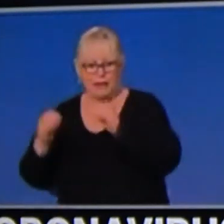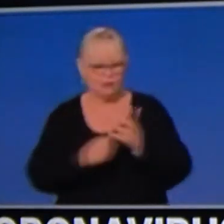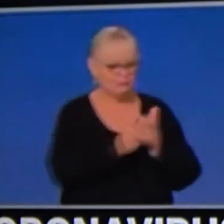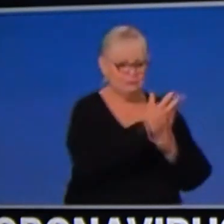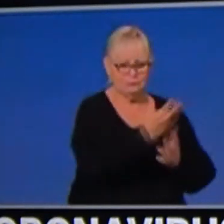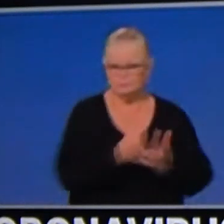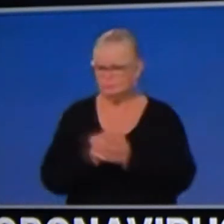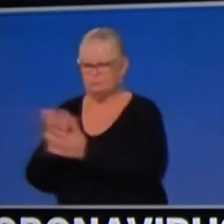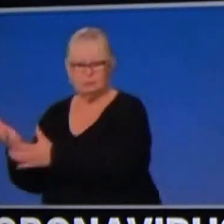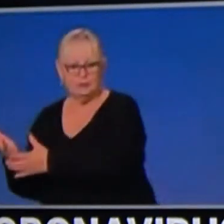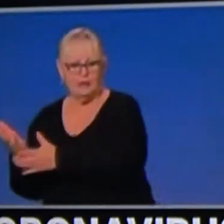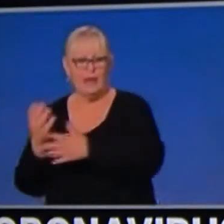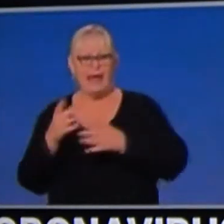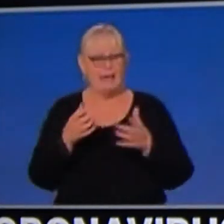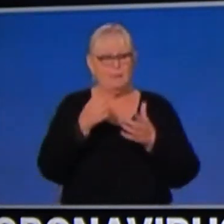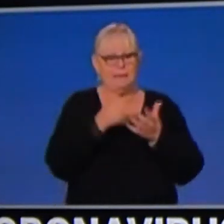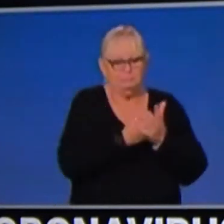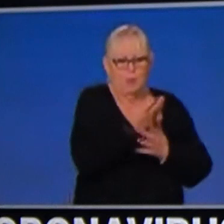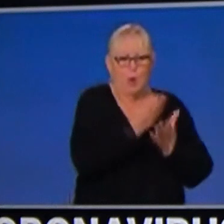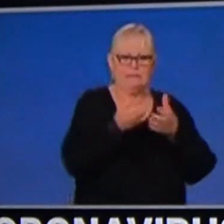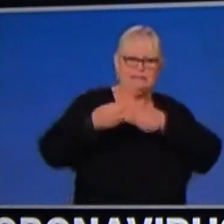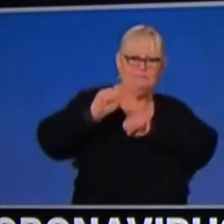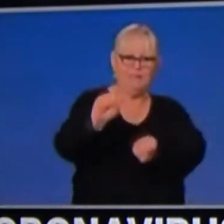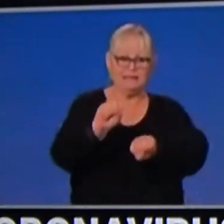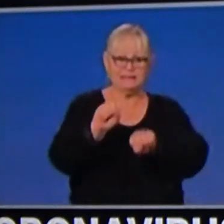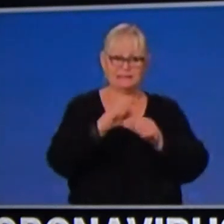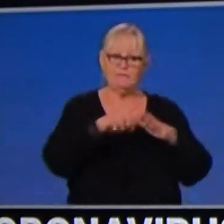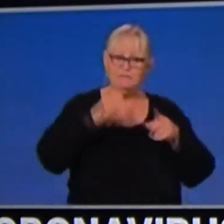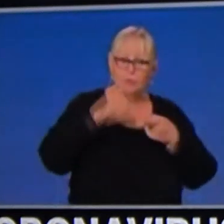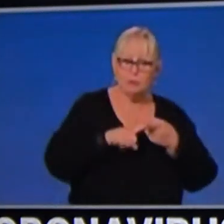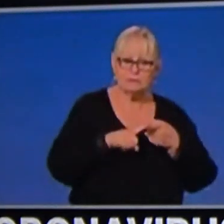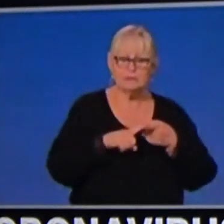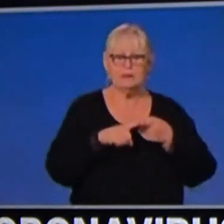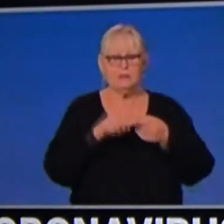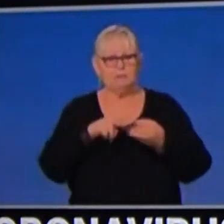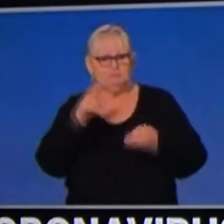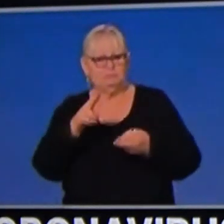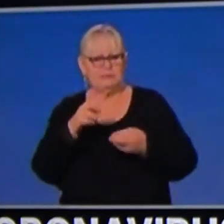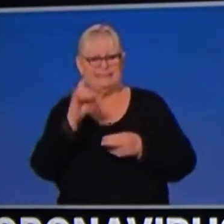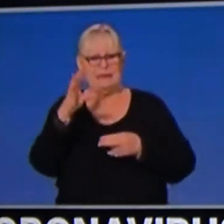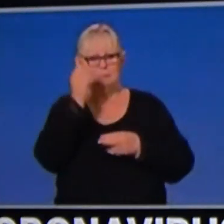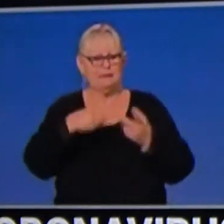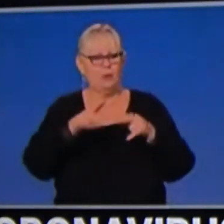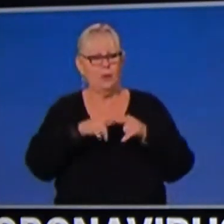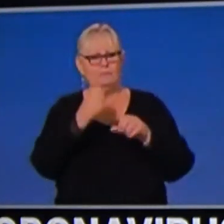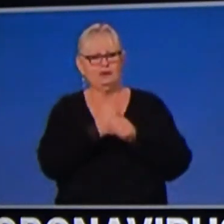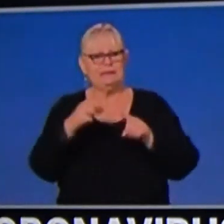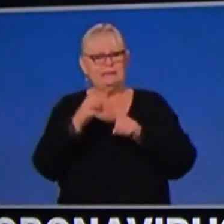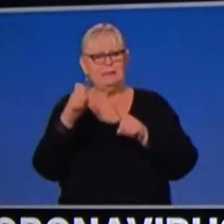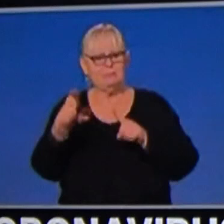biggest recapitalisation of our defence forces and growing us to 2% of GDP on defence spending. That is the highest level we've